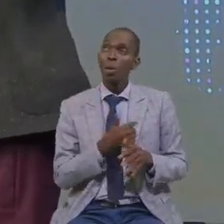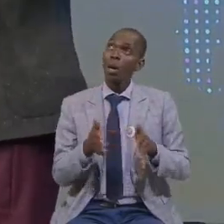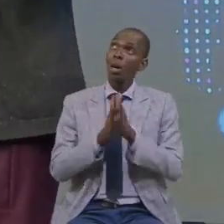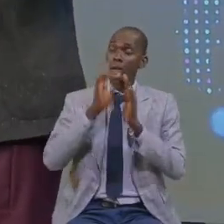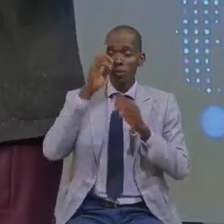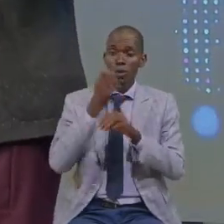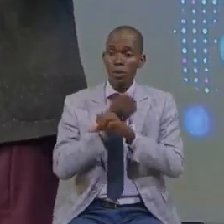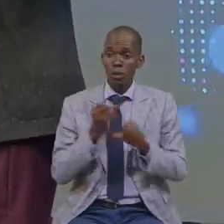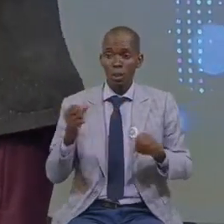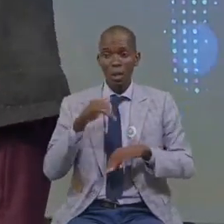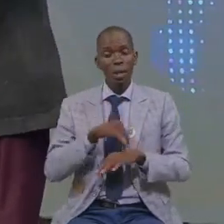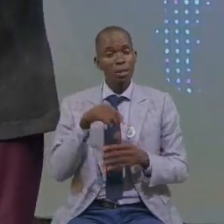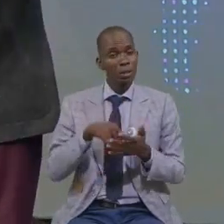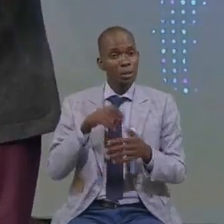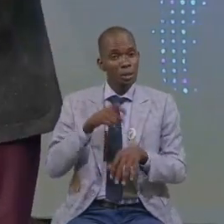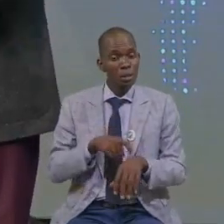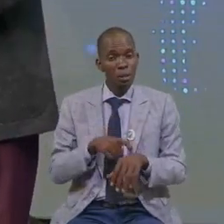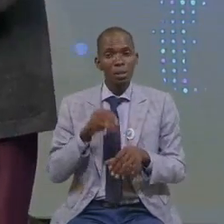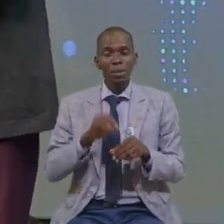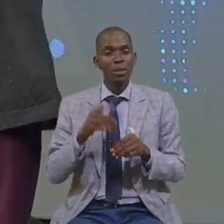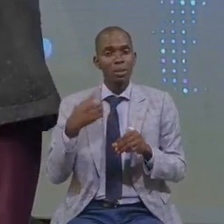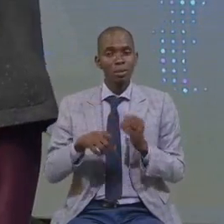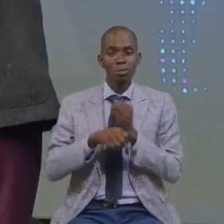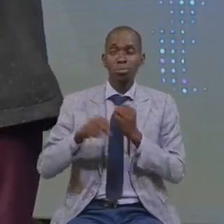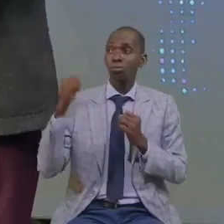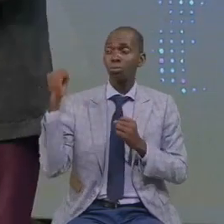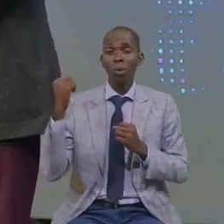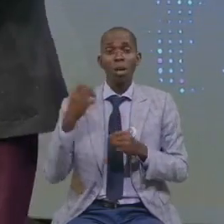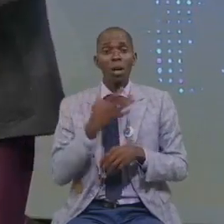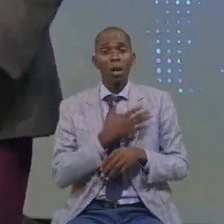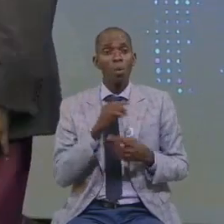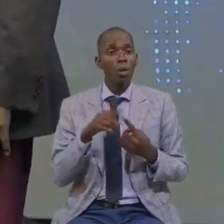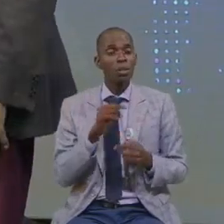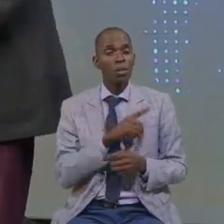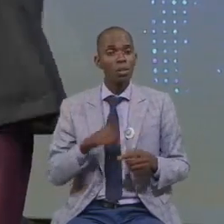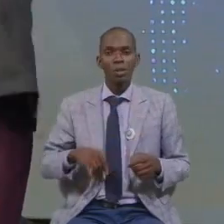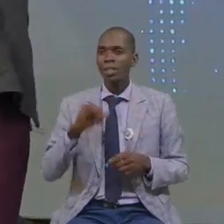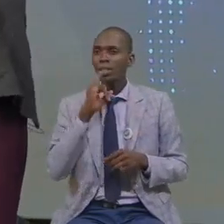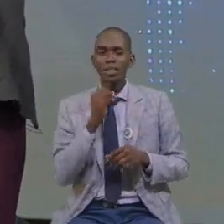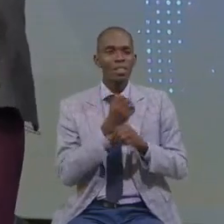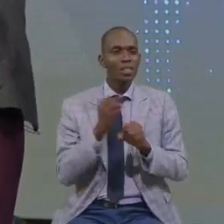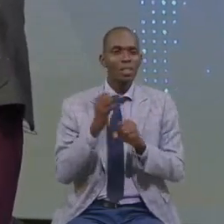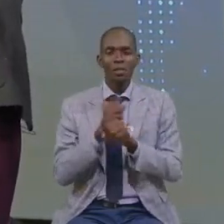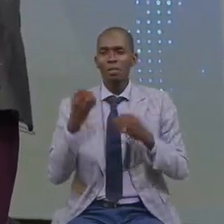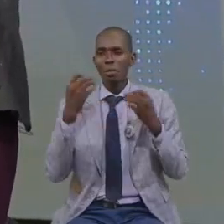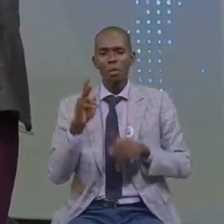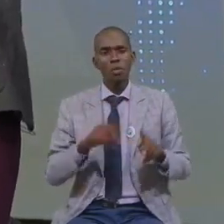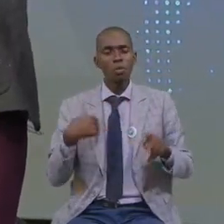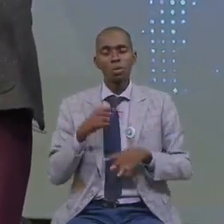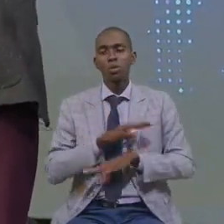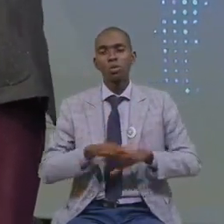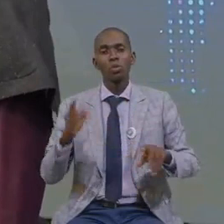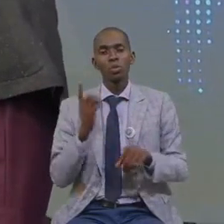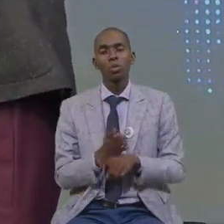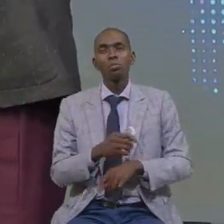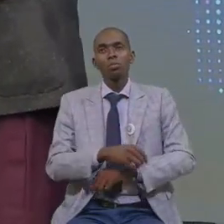this time. In the crusade, while the Lord is saving many people, we don't just sit down there,